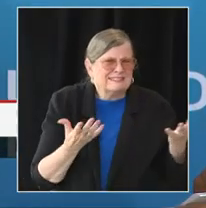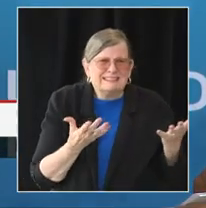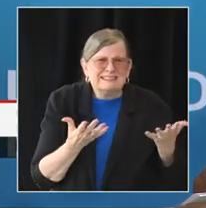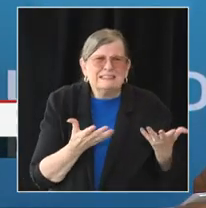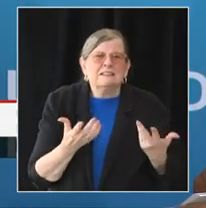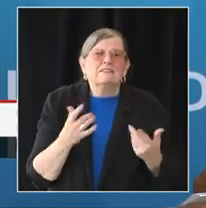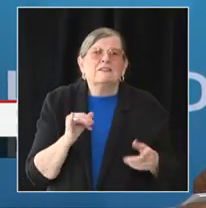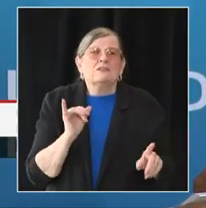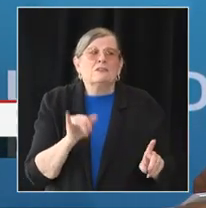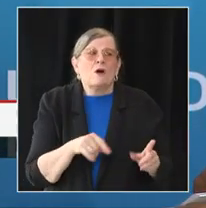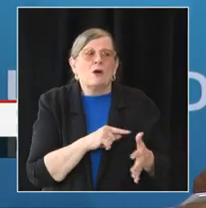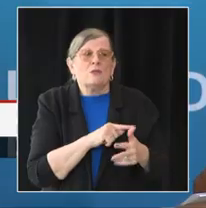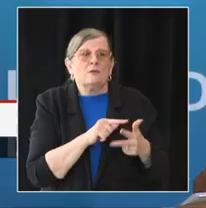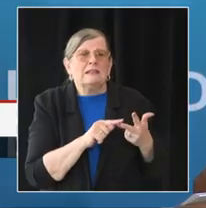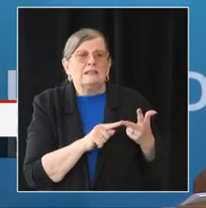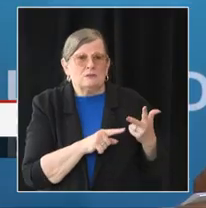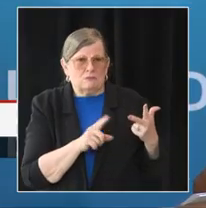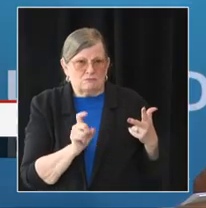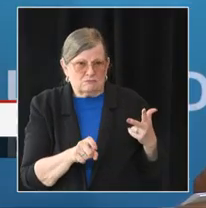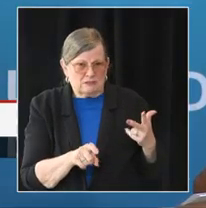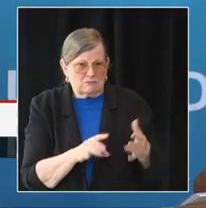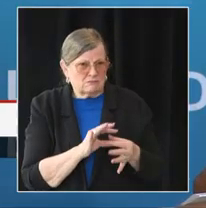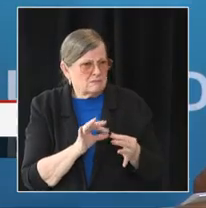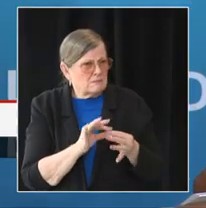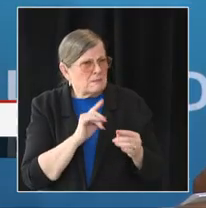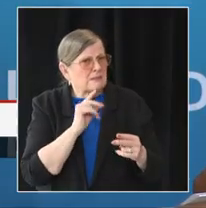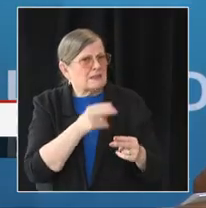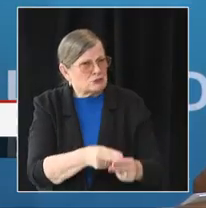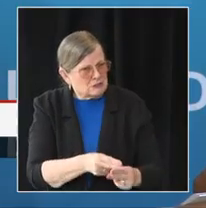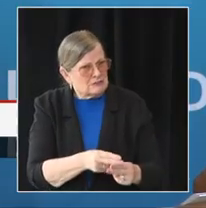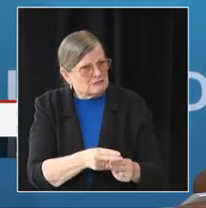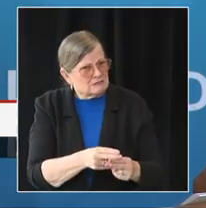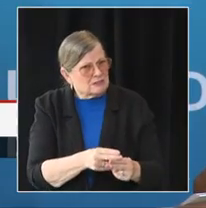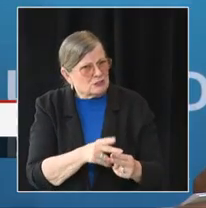citywide appeal, but they're in neighborhoods, and